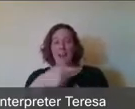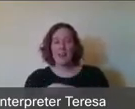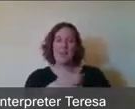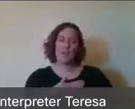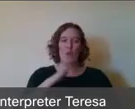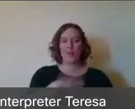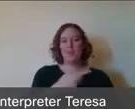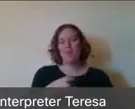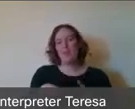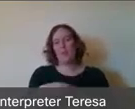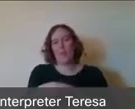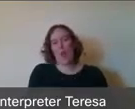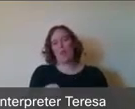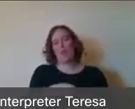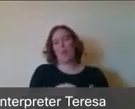log out.